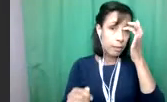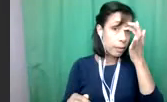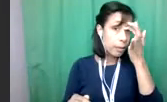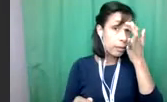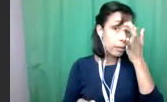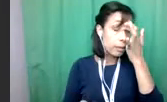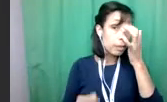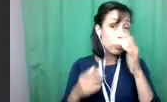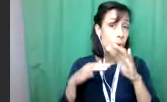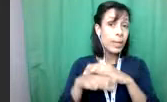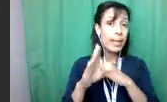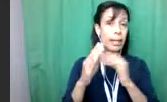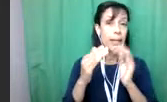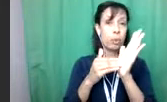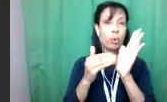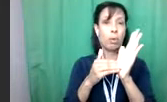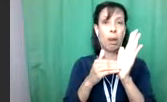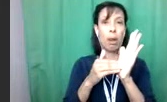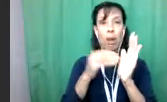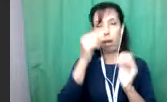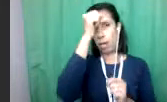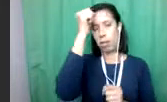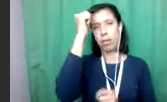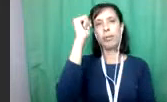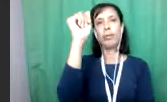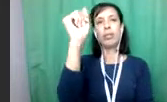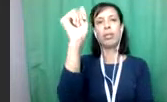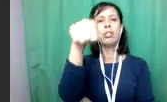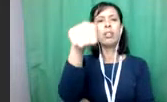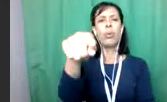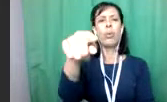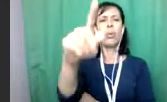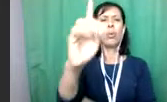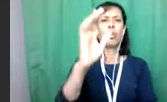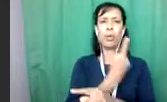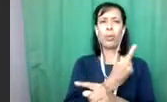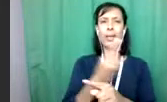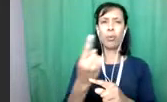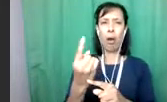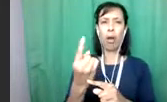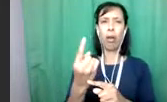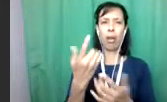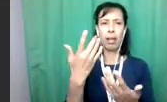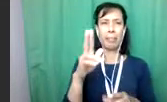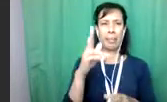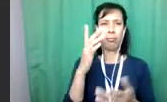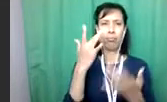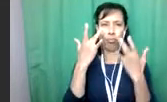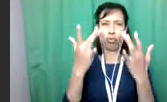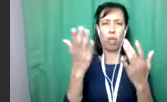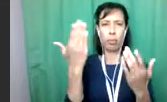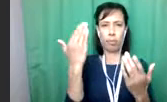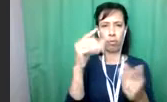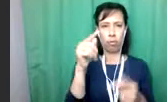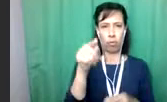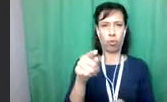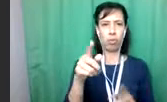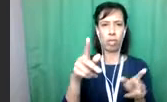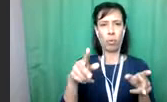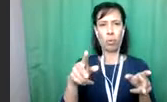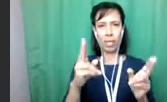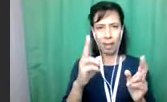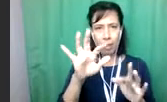Moodle. So I'm back where I was before. This is week 1. Okay, I've shown you these things already. There's the video. That's the stuff that you